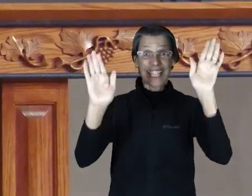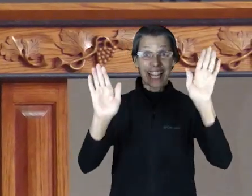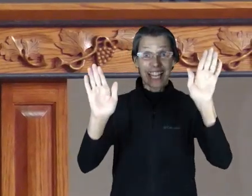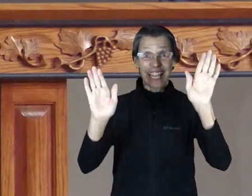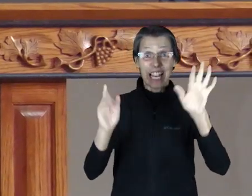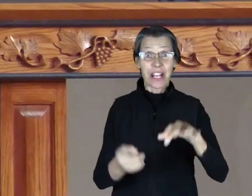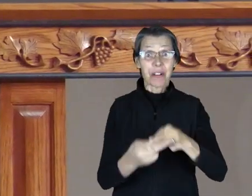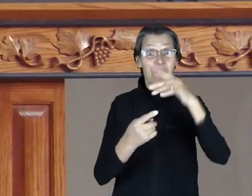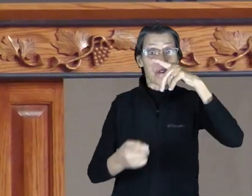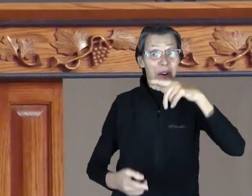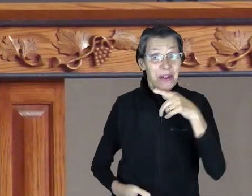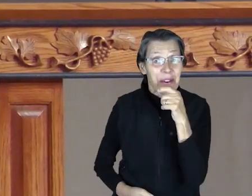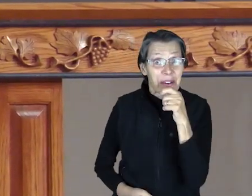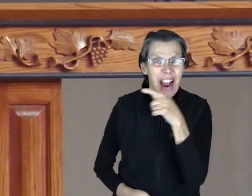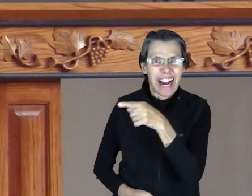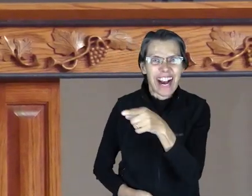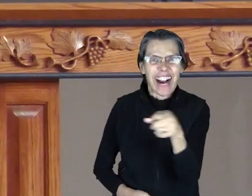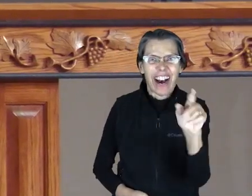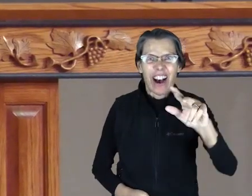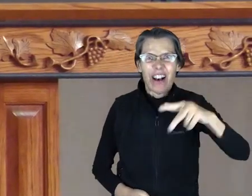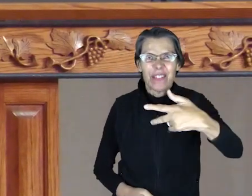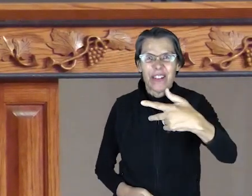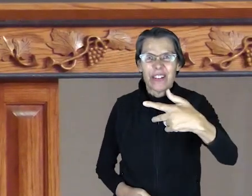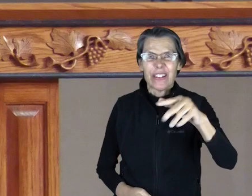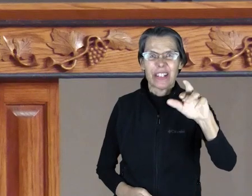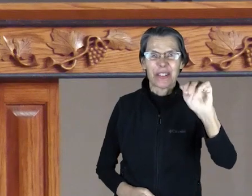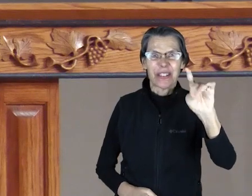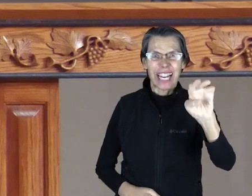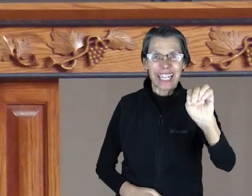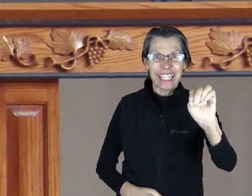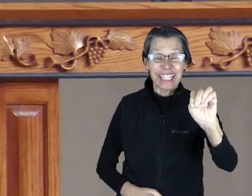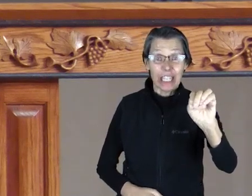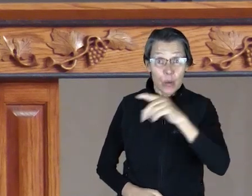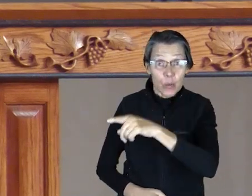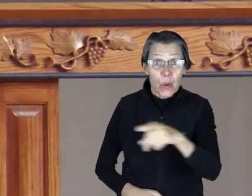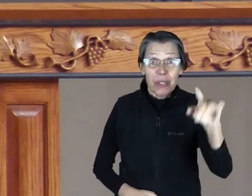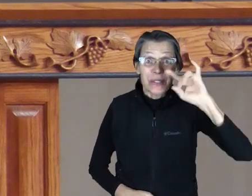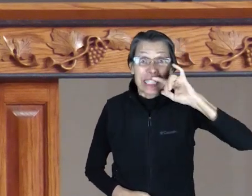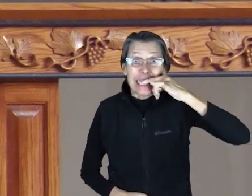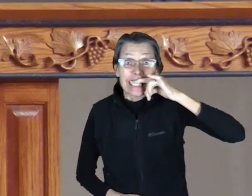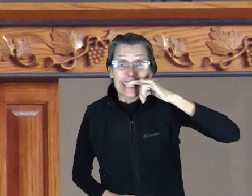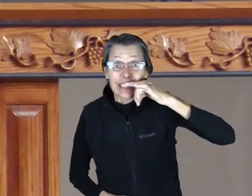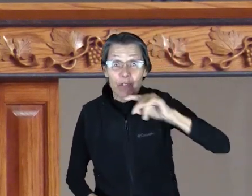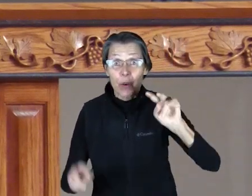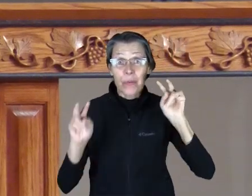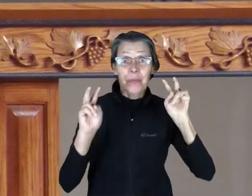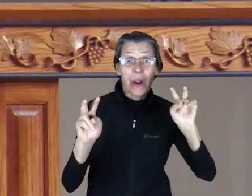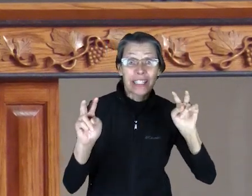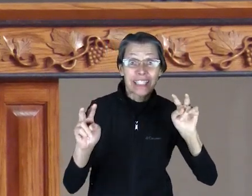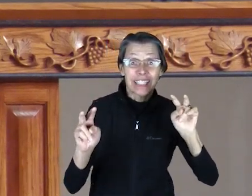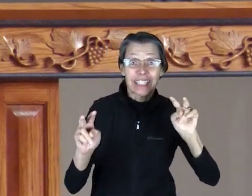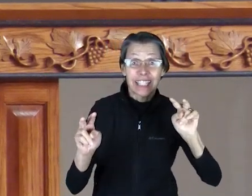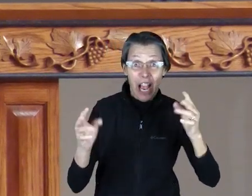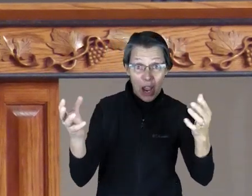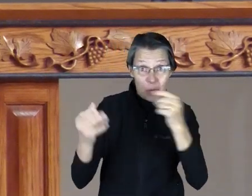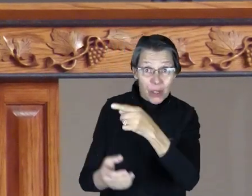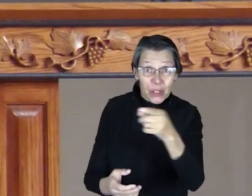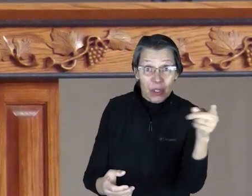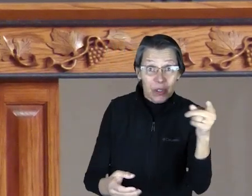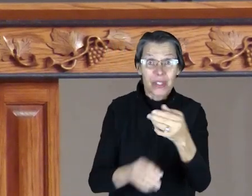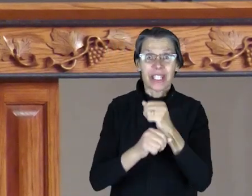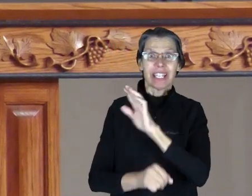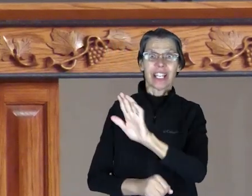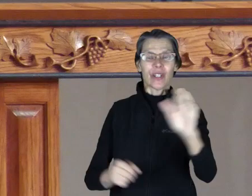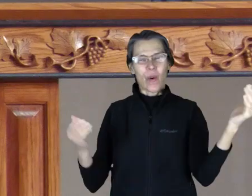graders. And so, third grade students, if you are watching and with us, I want you, if you don't have them already, to get